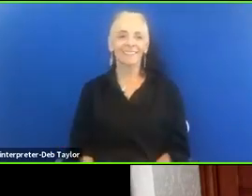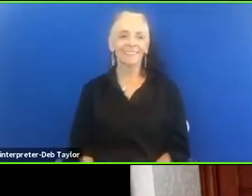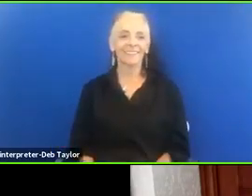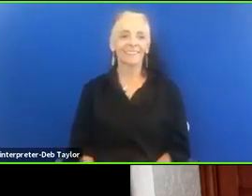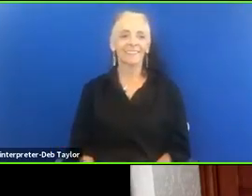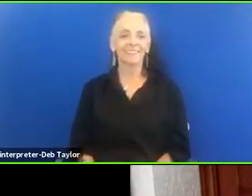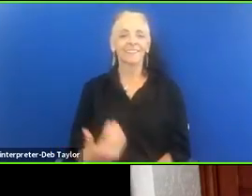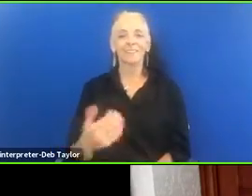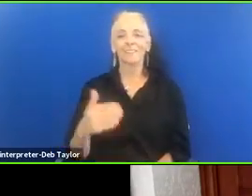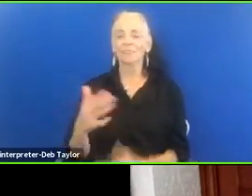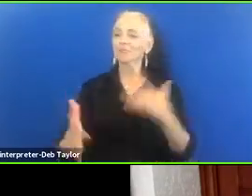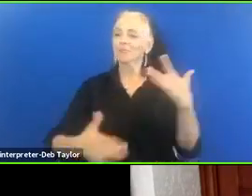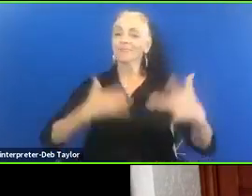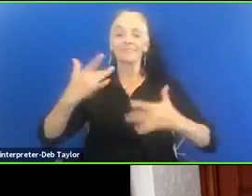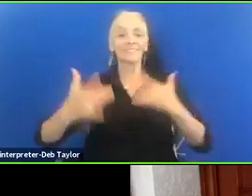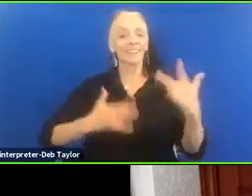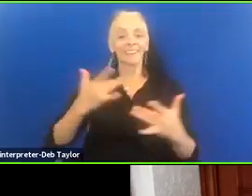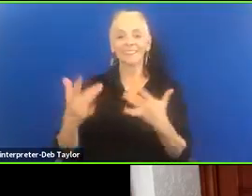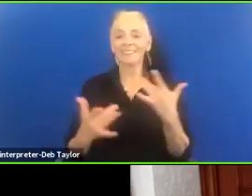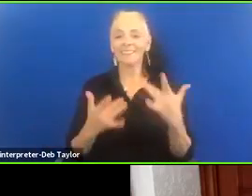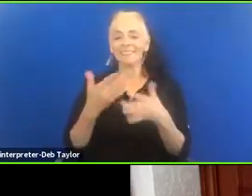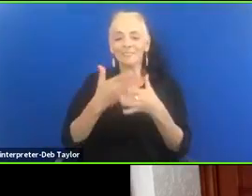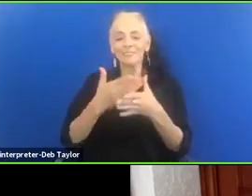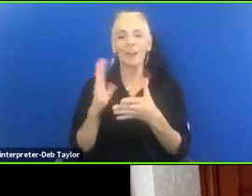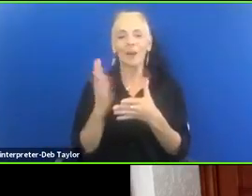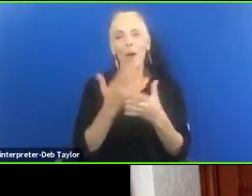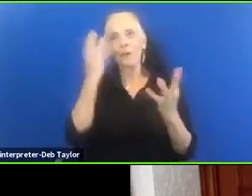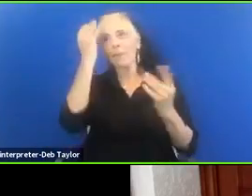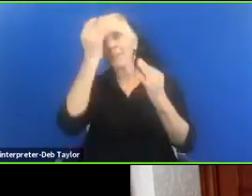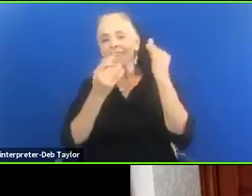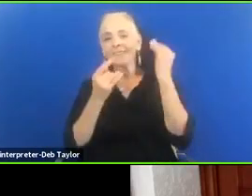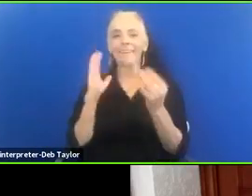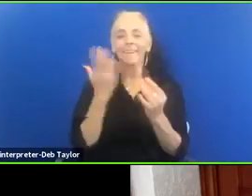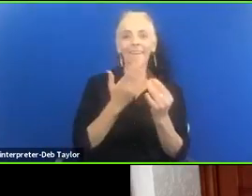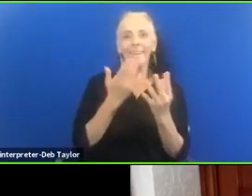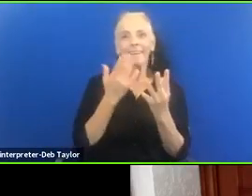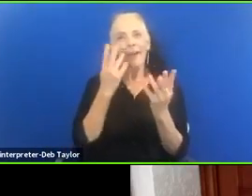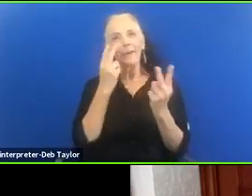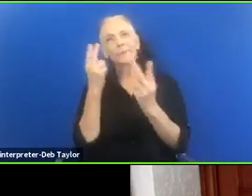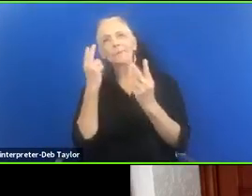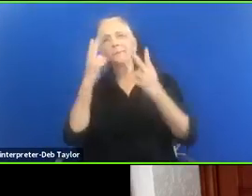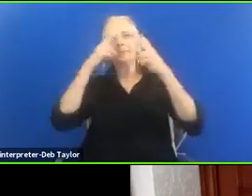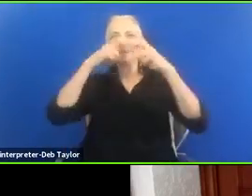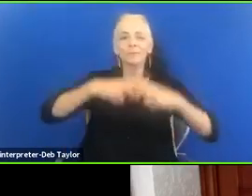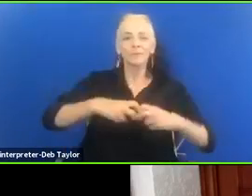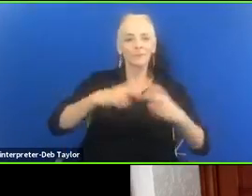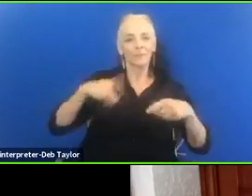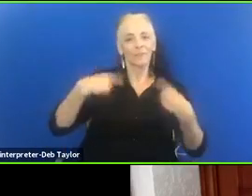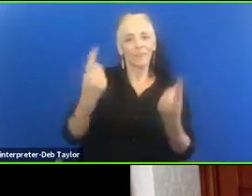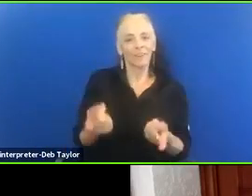We're super excited to share our thinking and our reflections on this thus far.